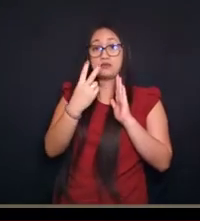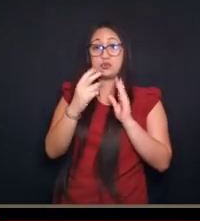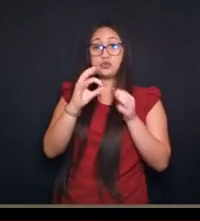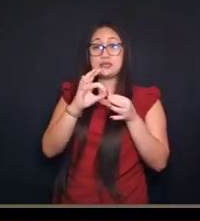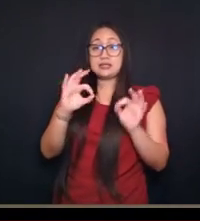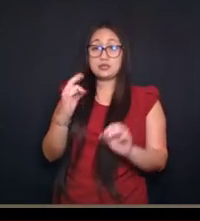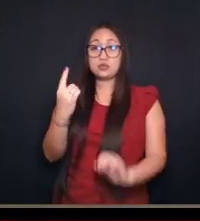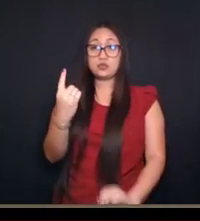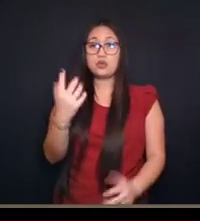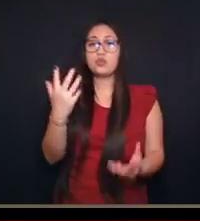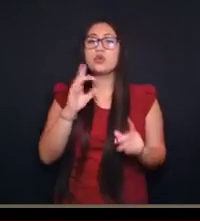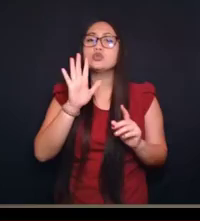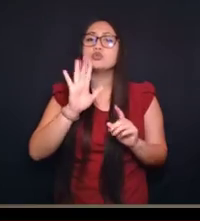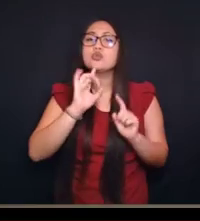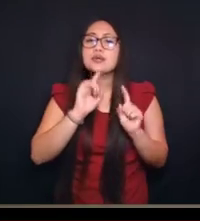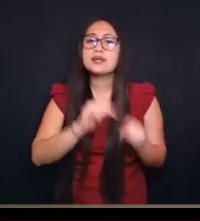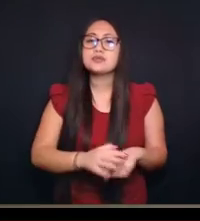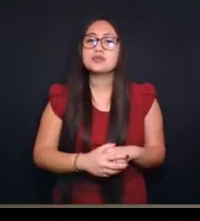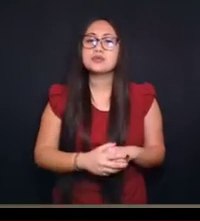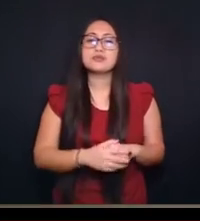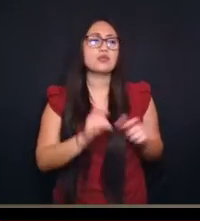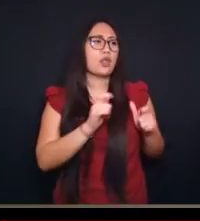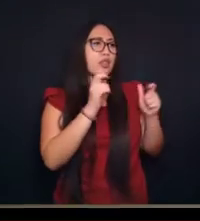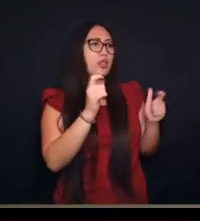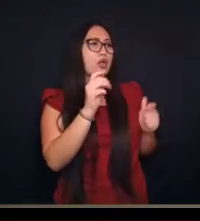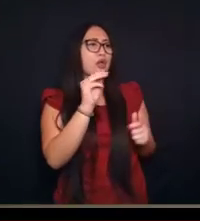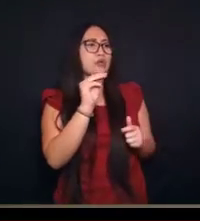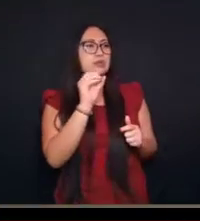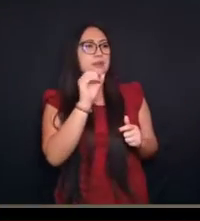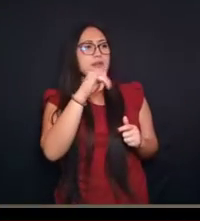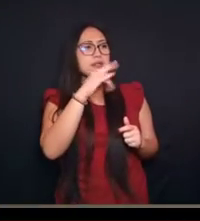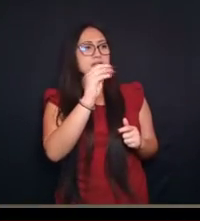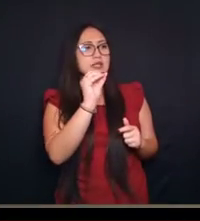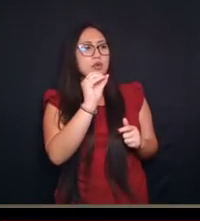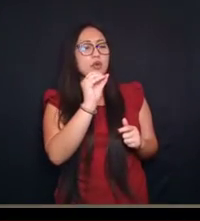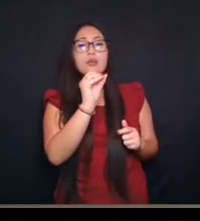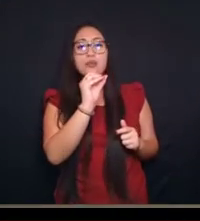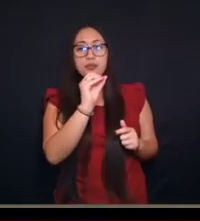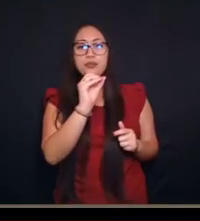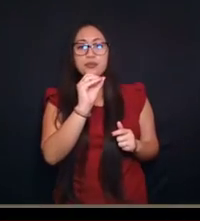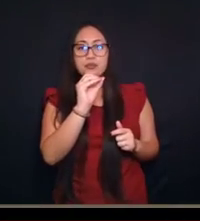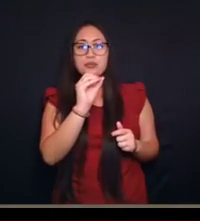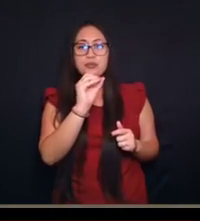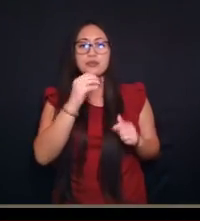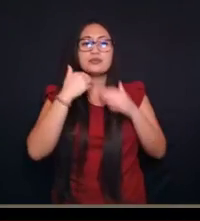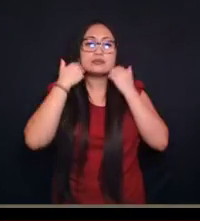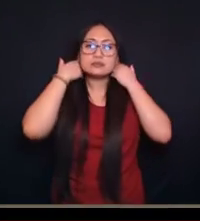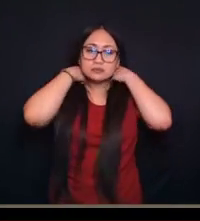then? Large mosquito. A large mosquito.